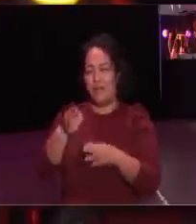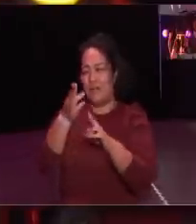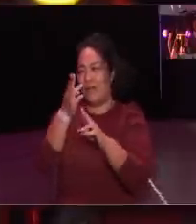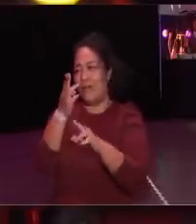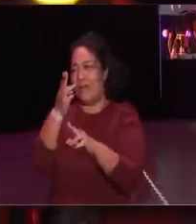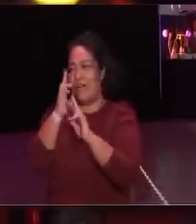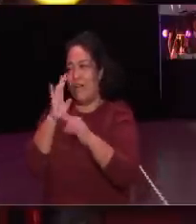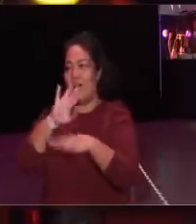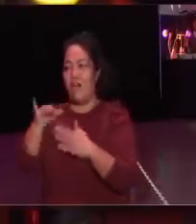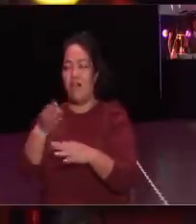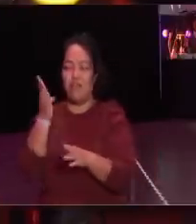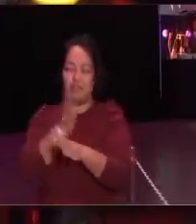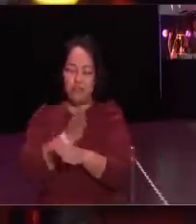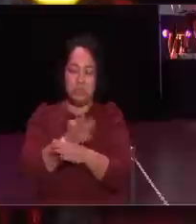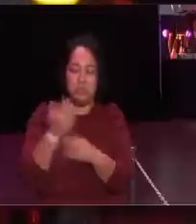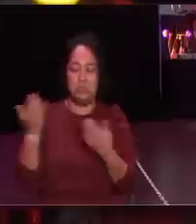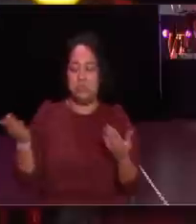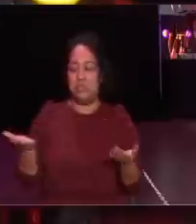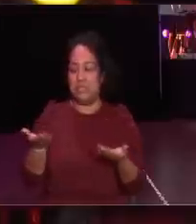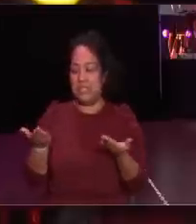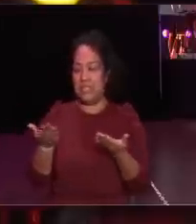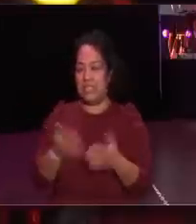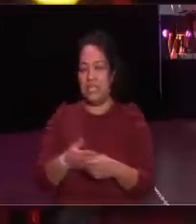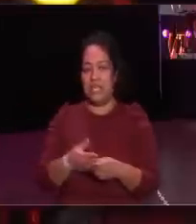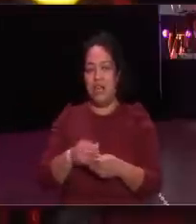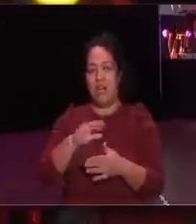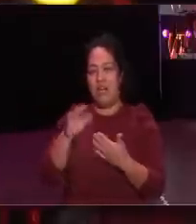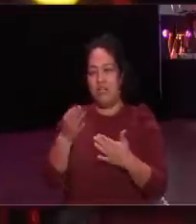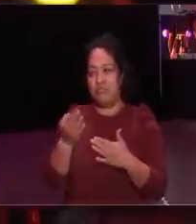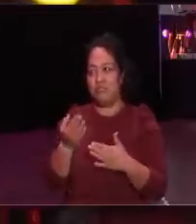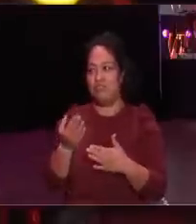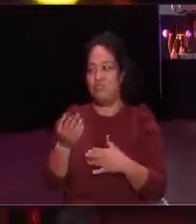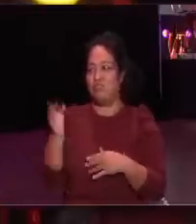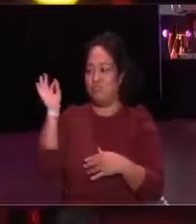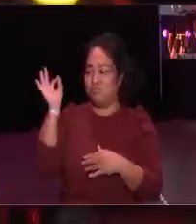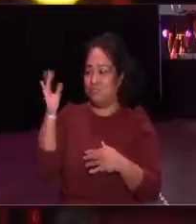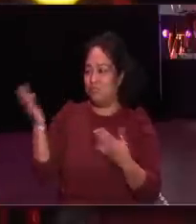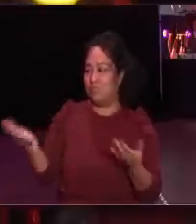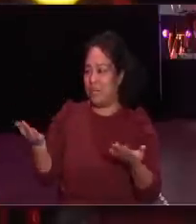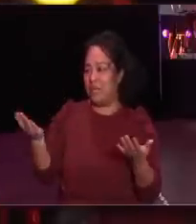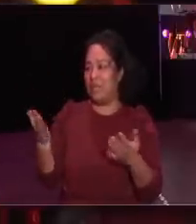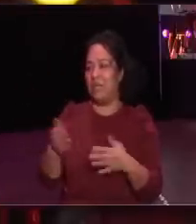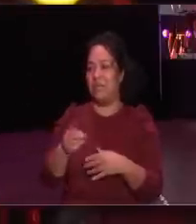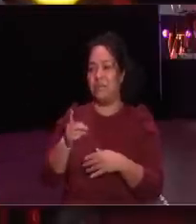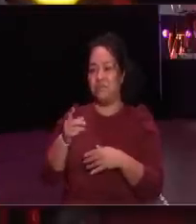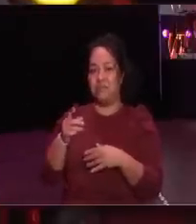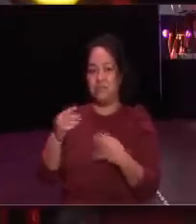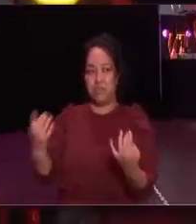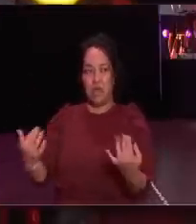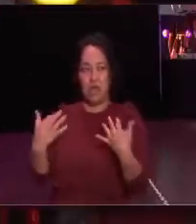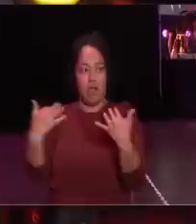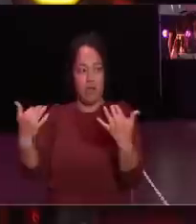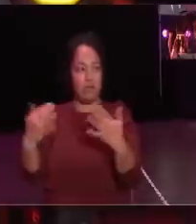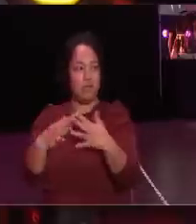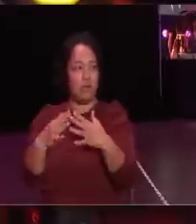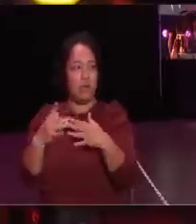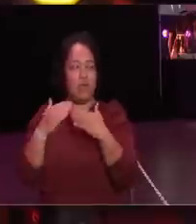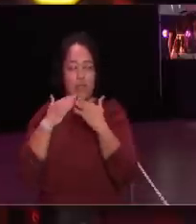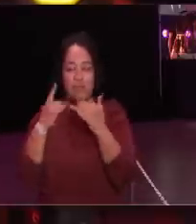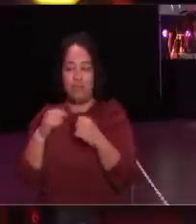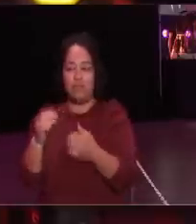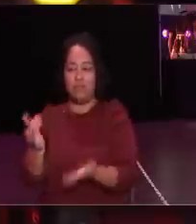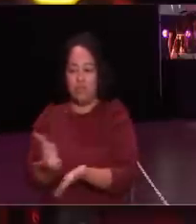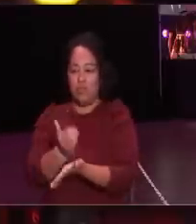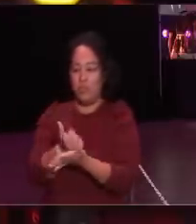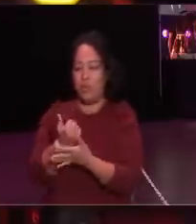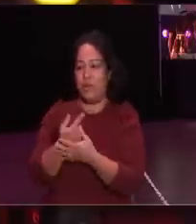honor all the bishops. Todos los pastores que están aquí en este auditorio. All the pastors that are here. Gracias por la ofrenda. Thank you for the offerings. Y